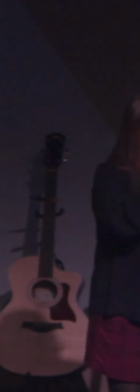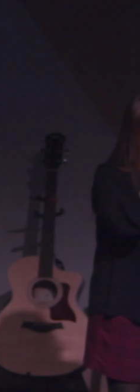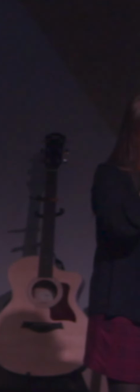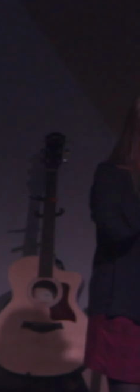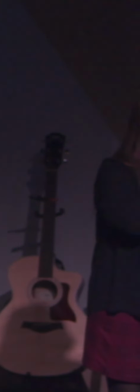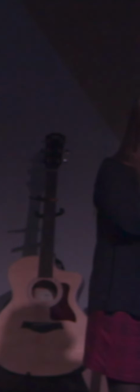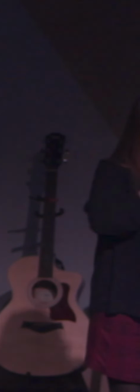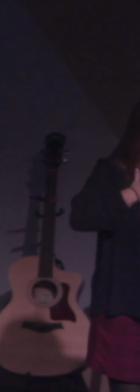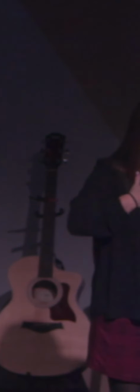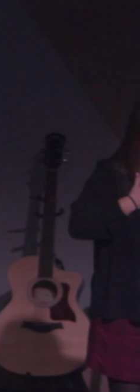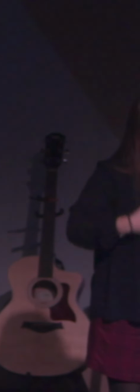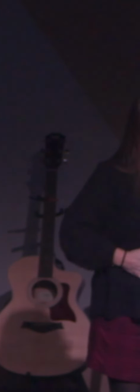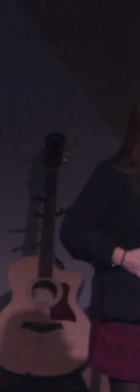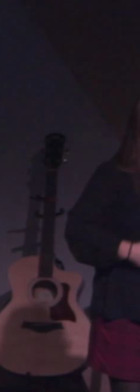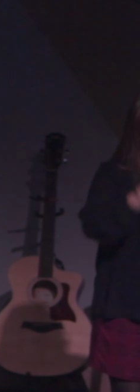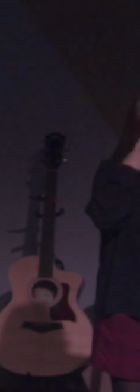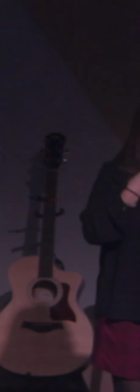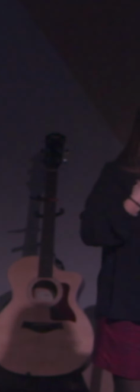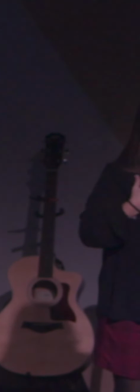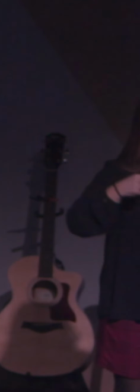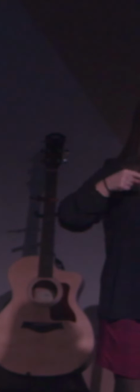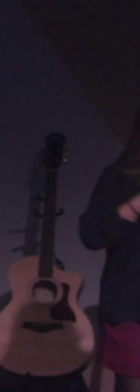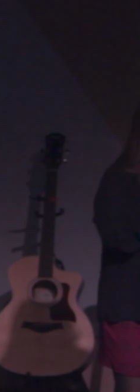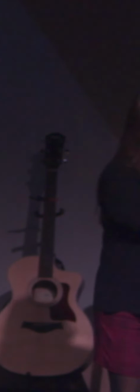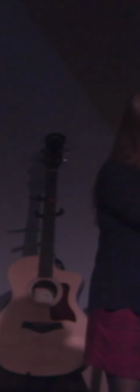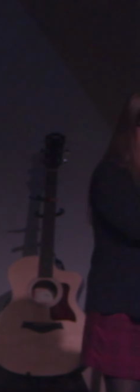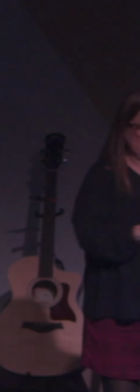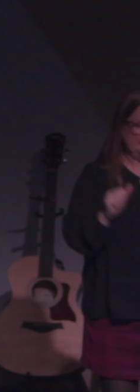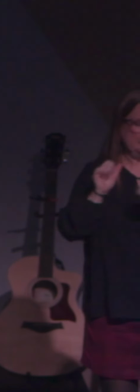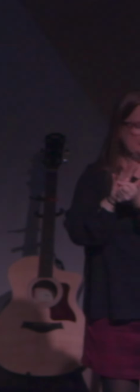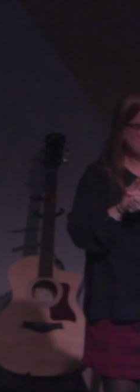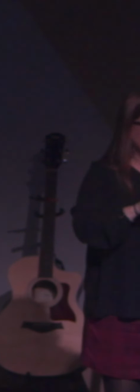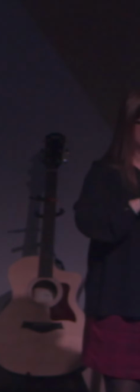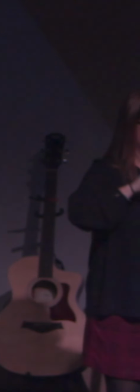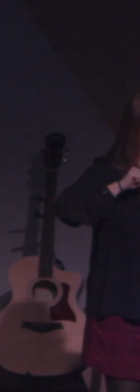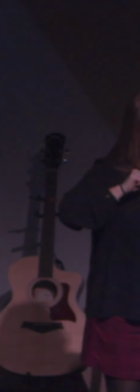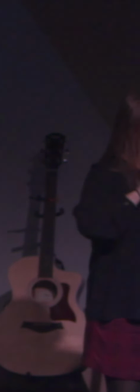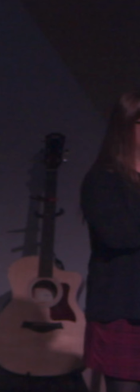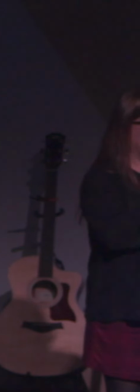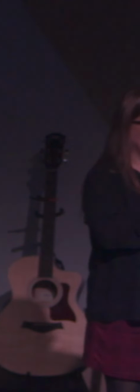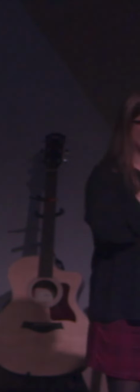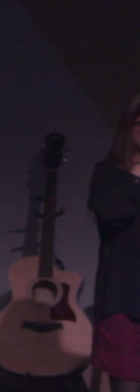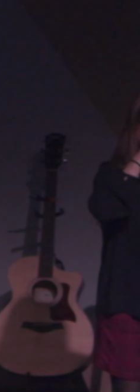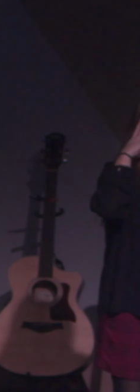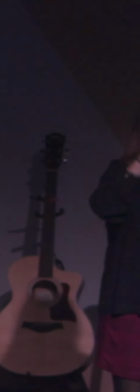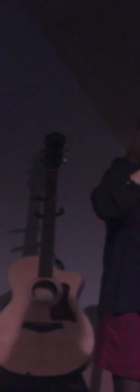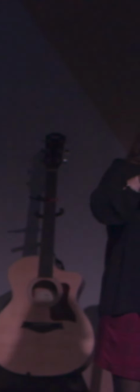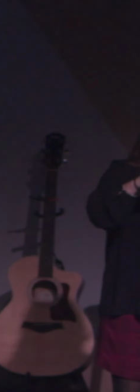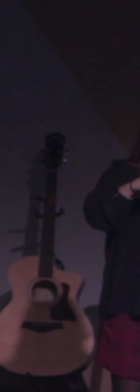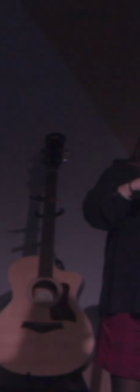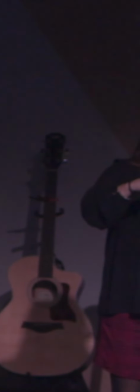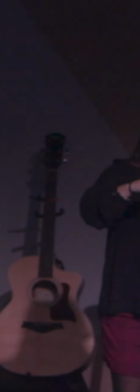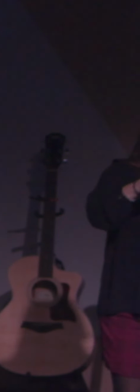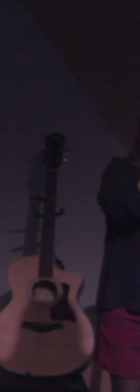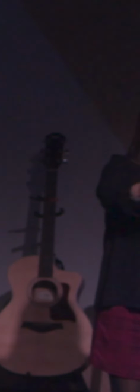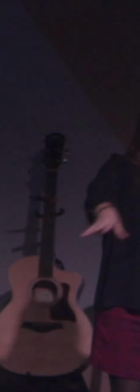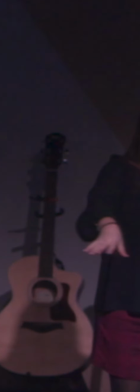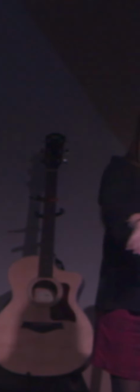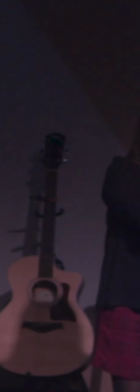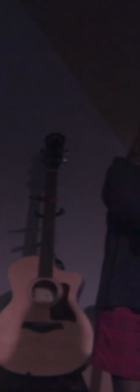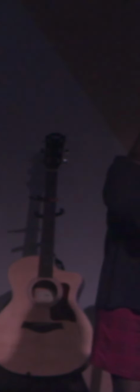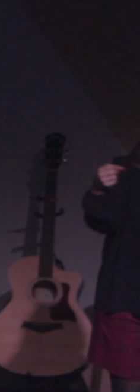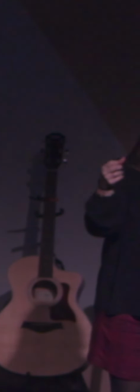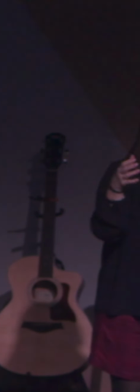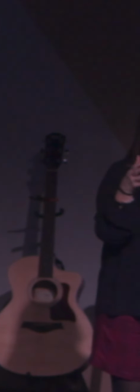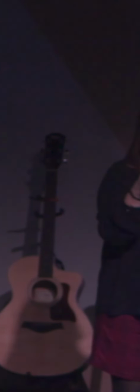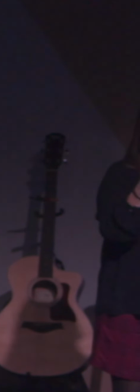man, experienced the full pain of crucifixion, experienced the full pain of rejection and loss and brokenness and